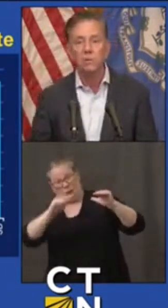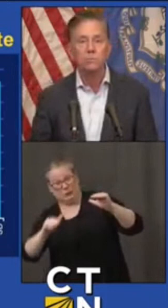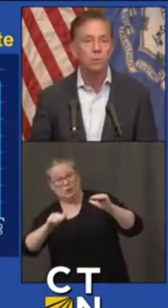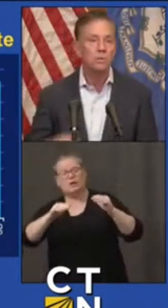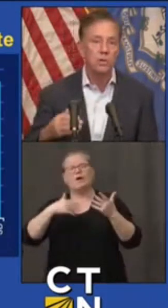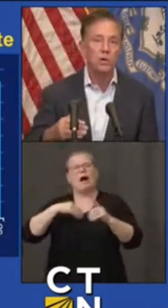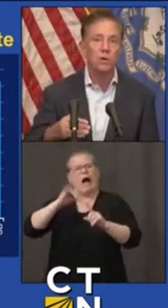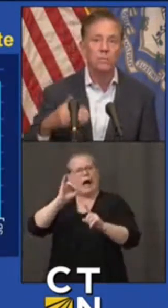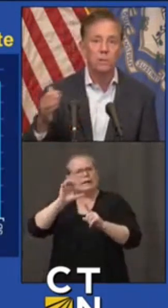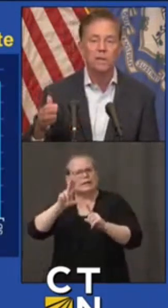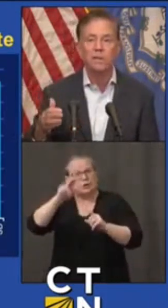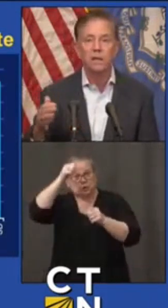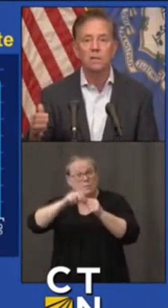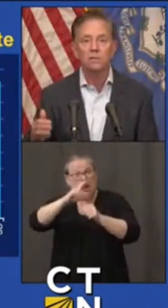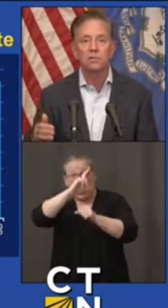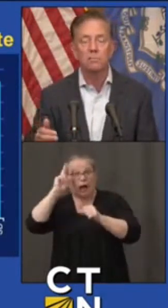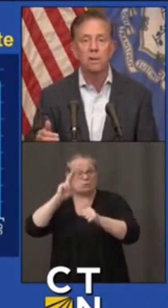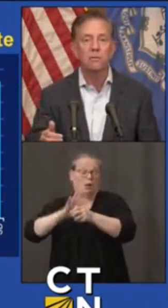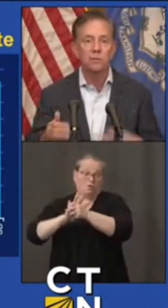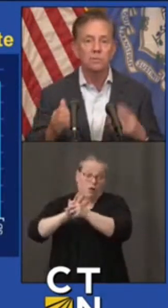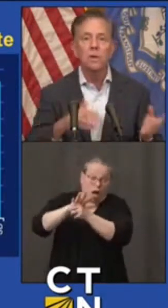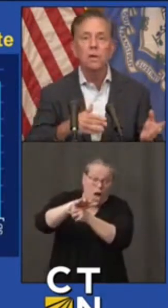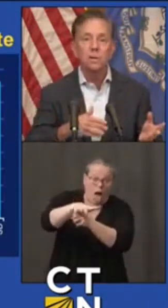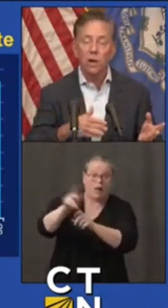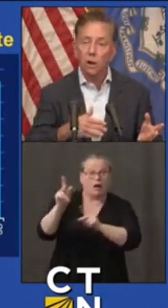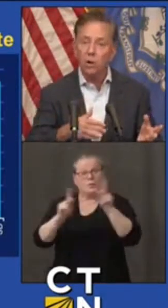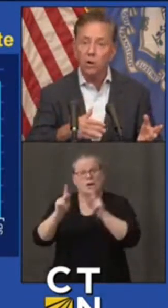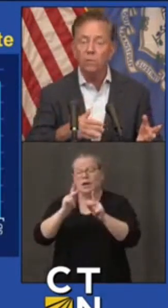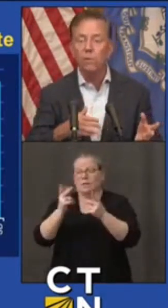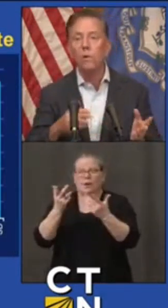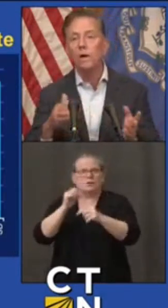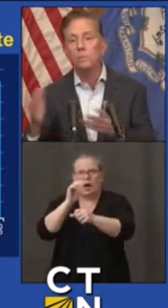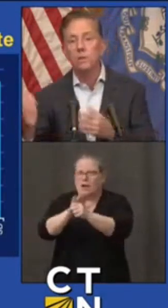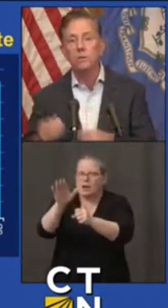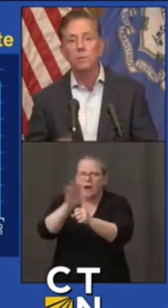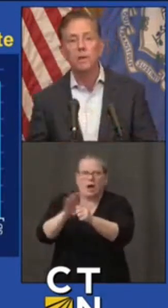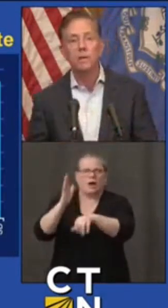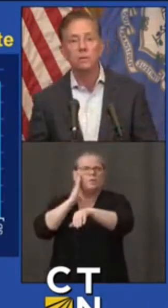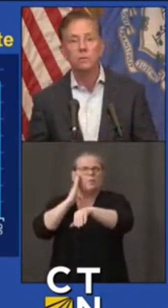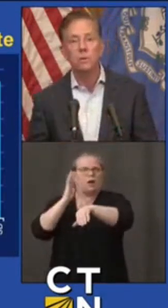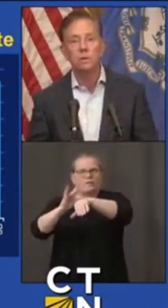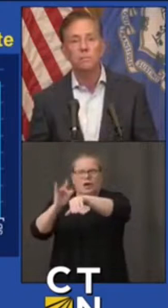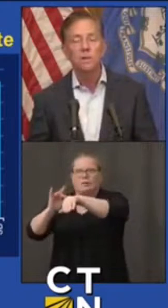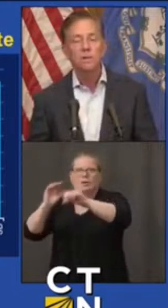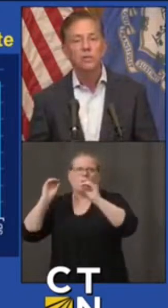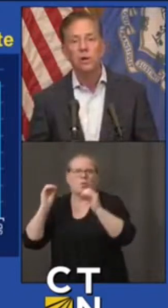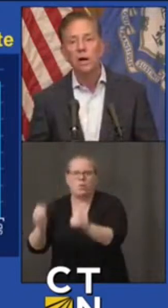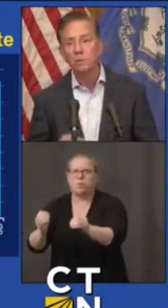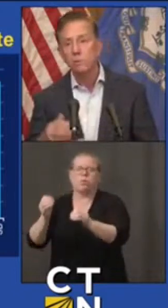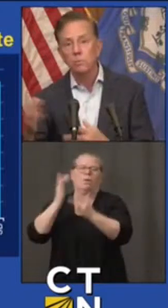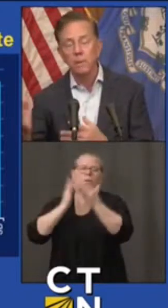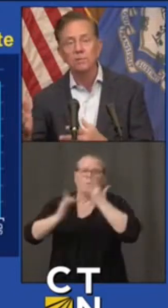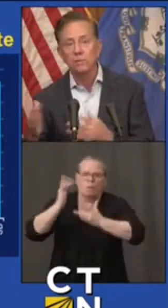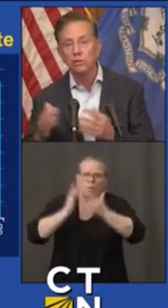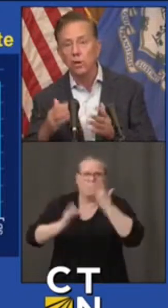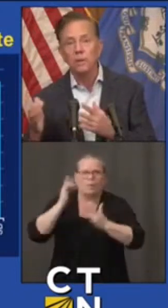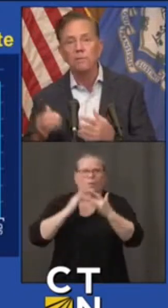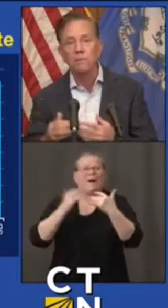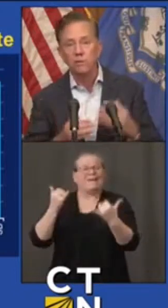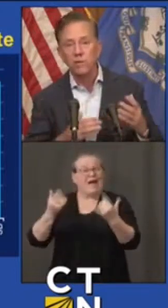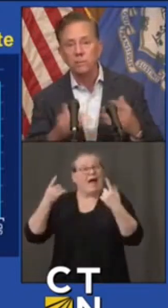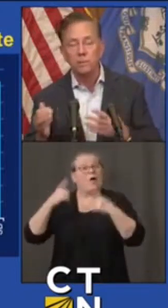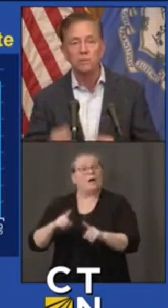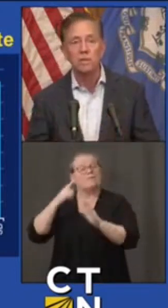now in parts of Europe, like the Netherlands and Belgium. They are overwhelmed, and they're beginning to share hospital beds in Germany,